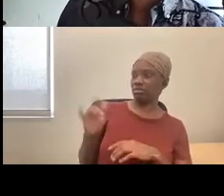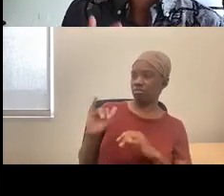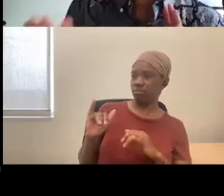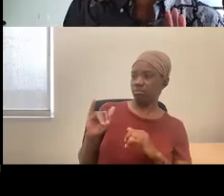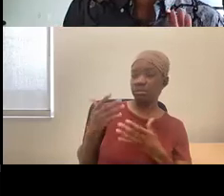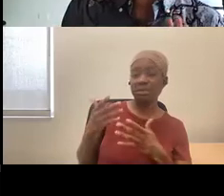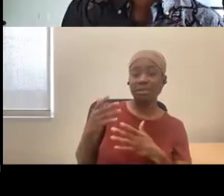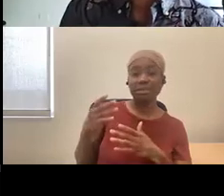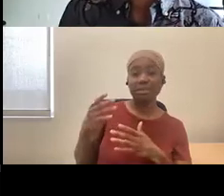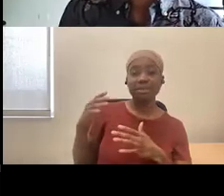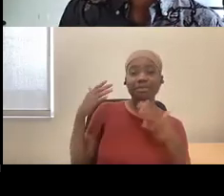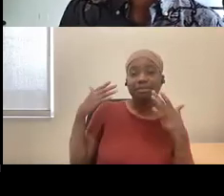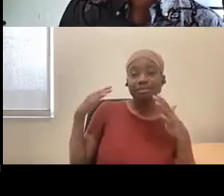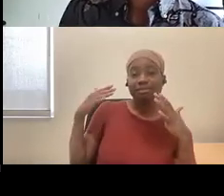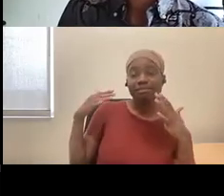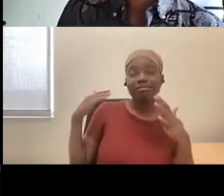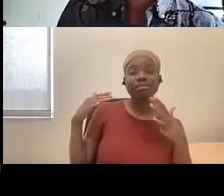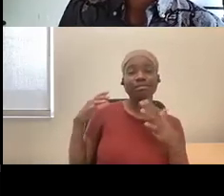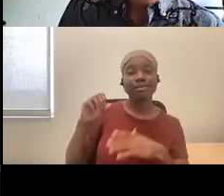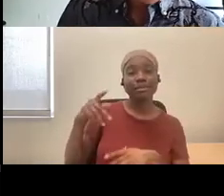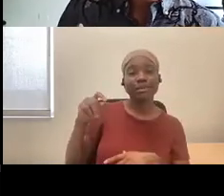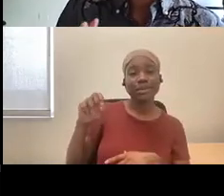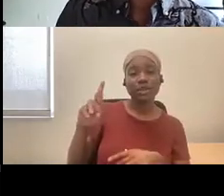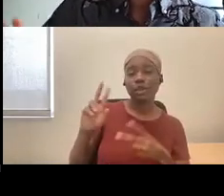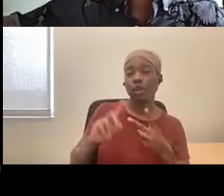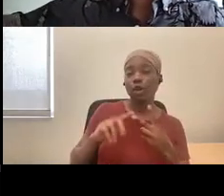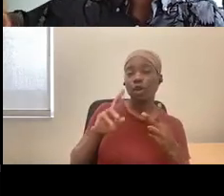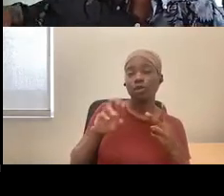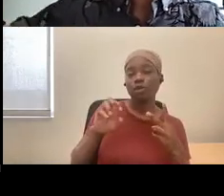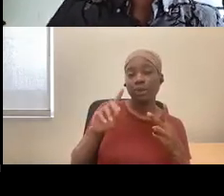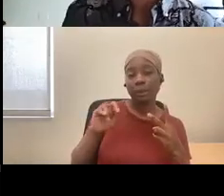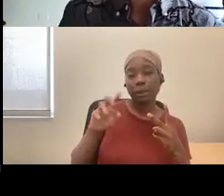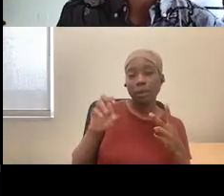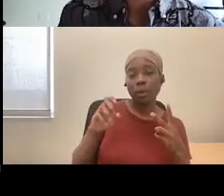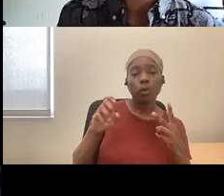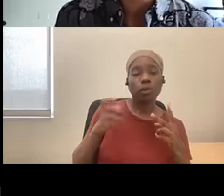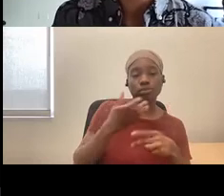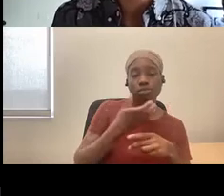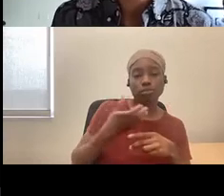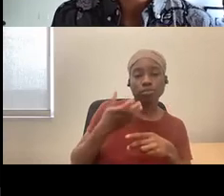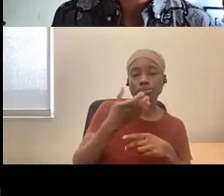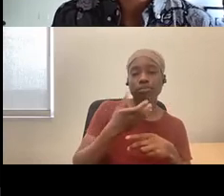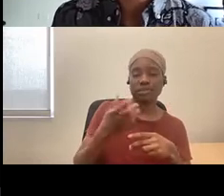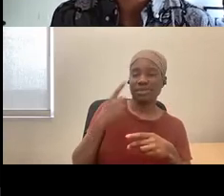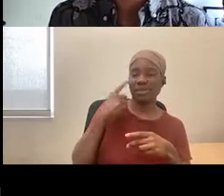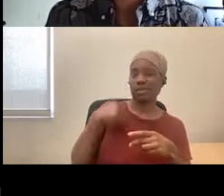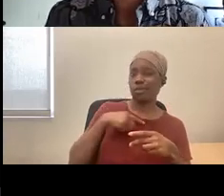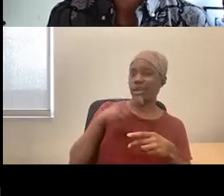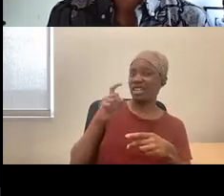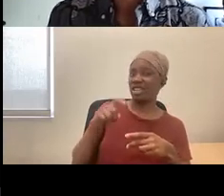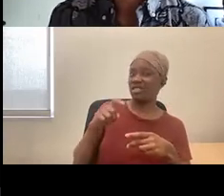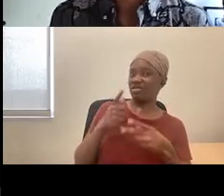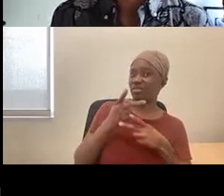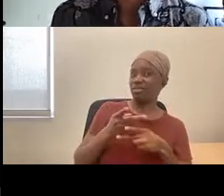speaker or a remote control or something. And I think we need to be thinking about keeping those outside of listening range as well.